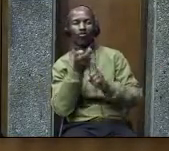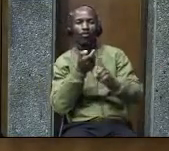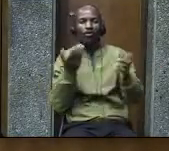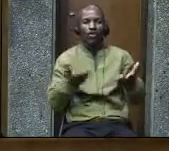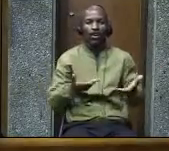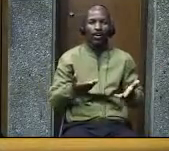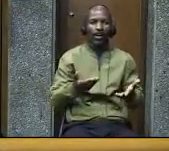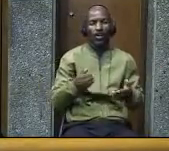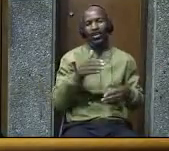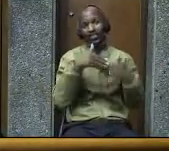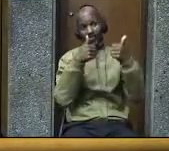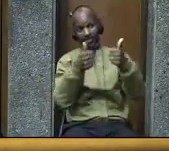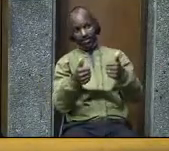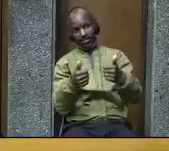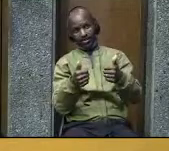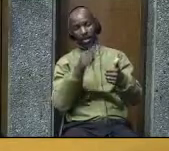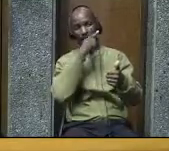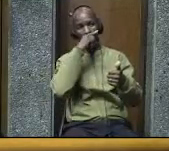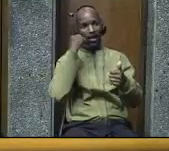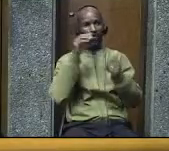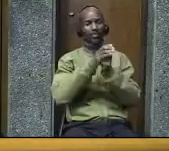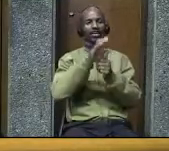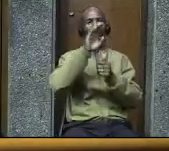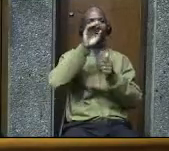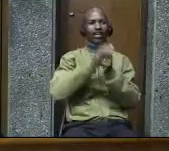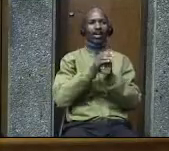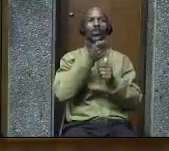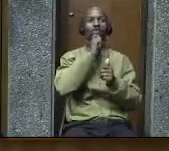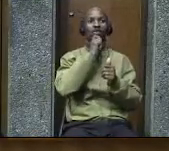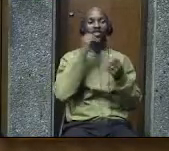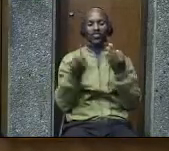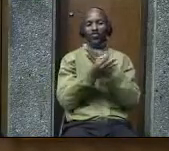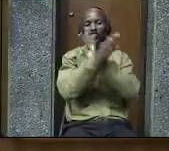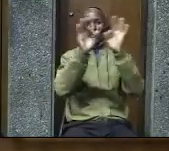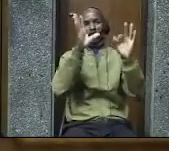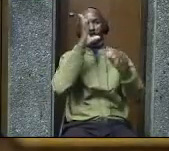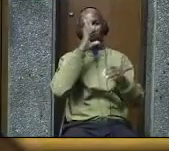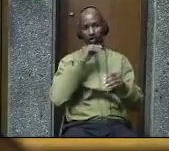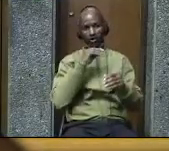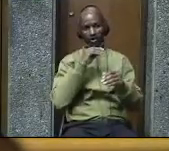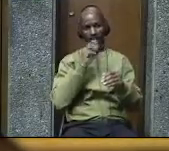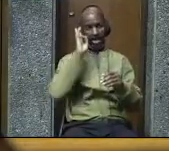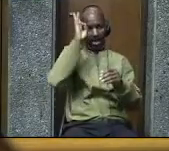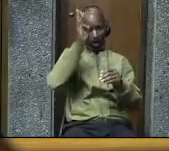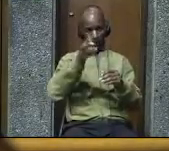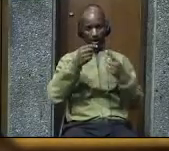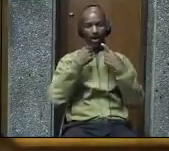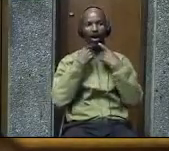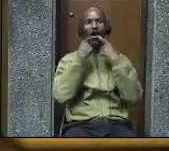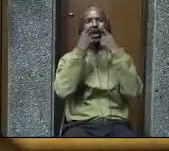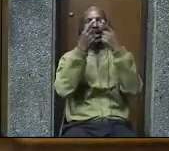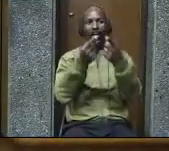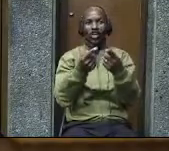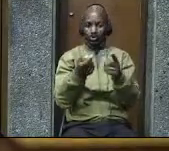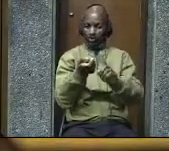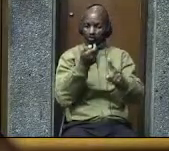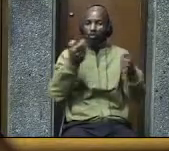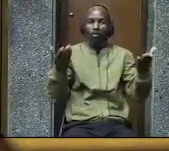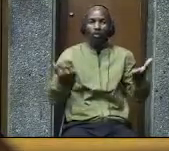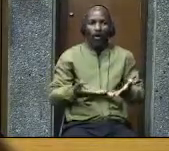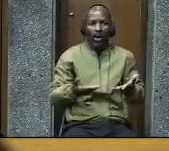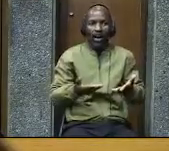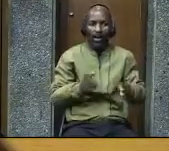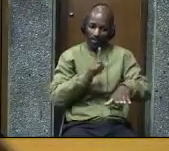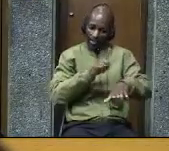Okay, no, it's fine. Can I be allowed to use freedom of speech? I will announce where I am from